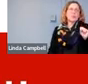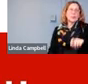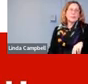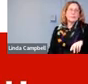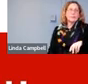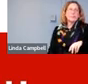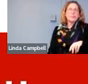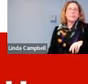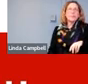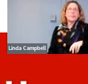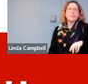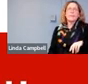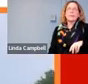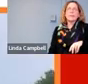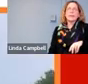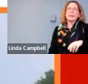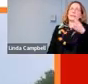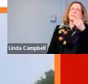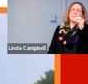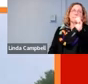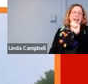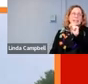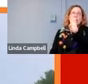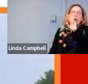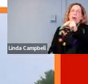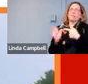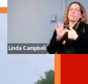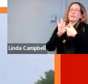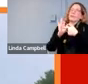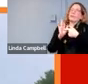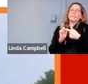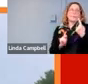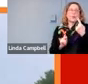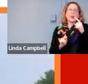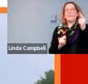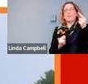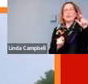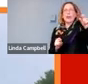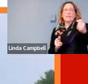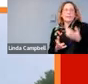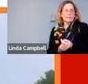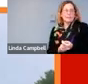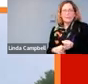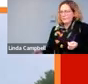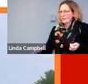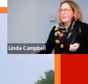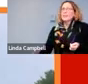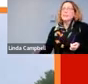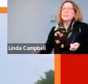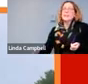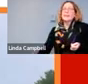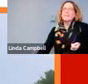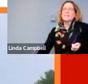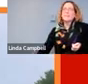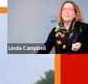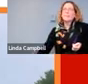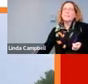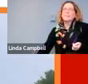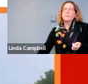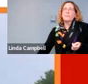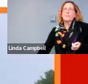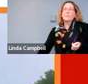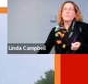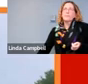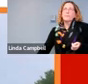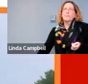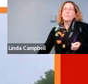And recently we found it here in Nova Scotia. This is Madison Bond with her first crayfish that she